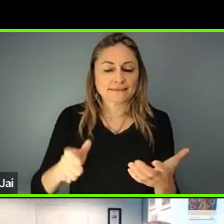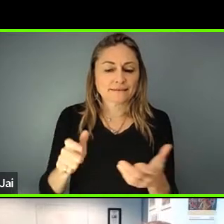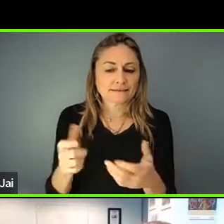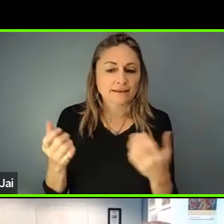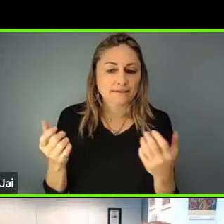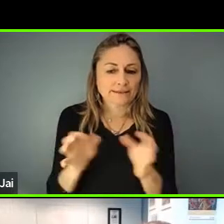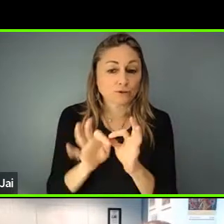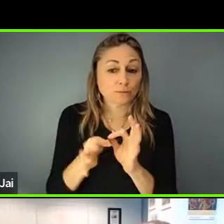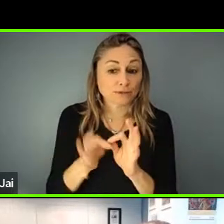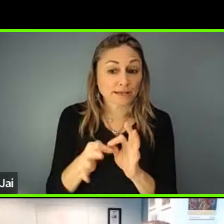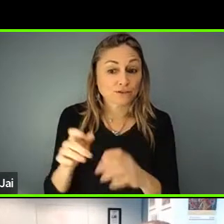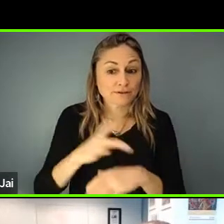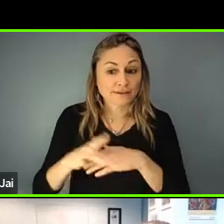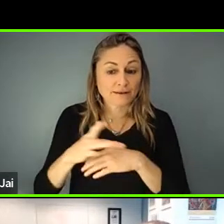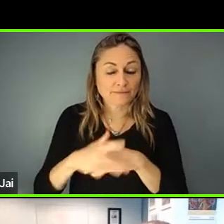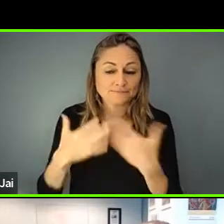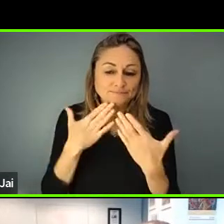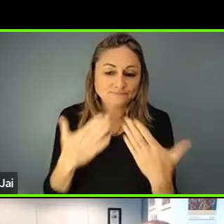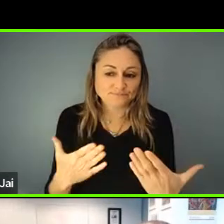So thank you.